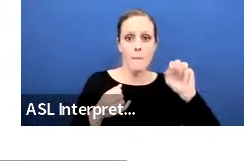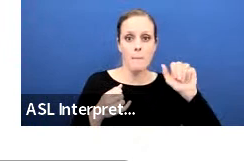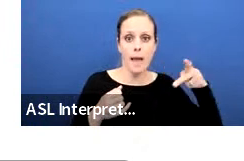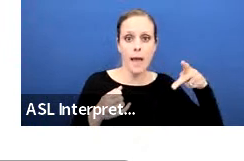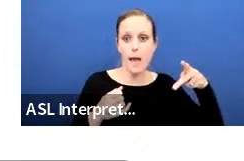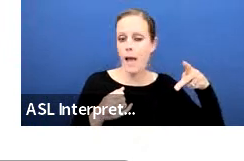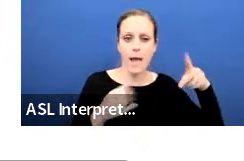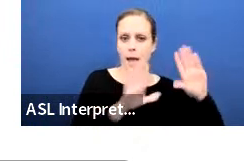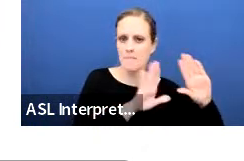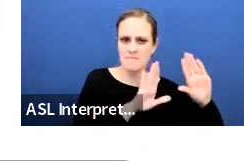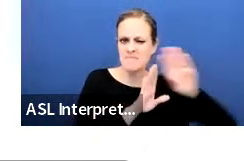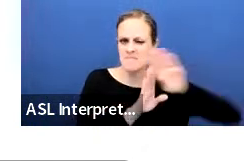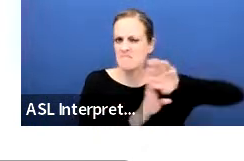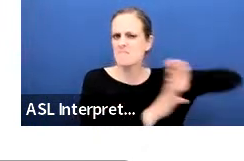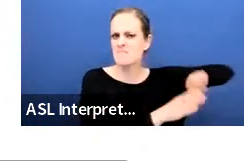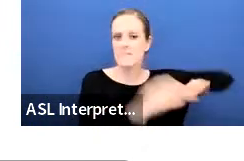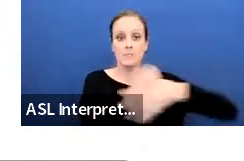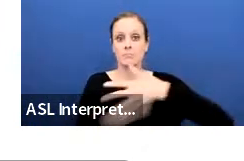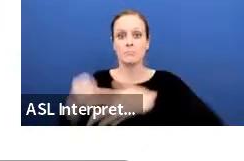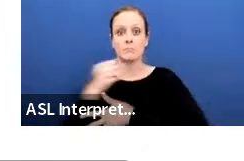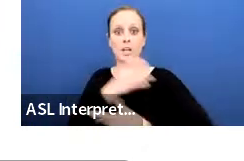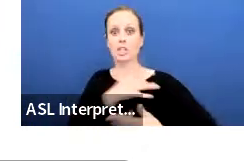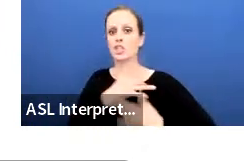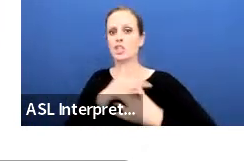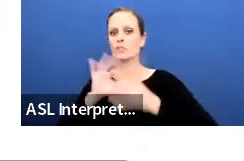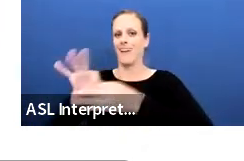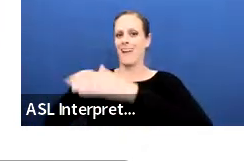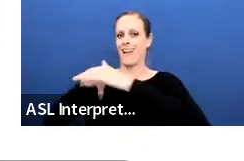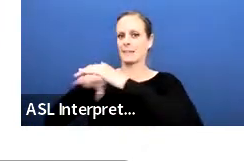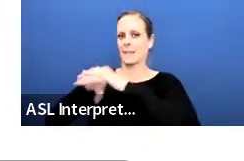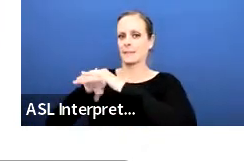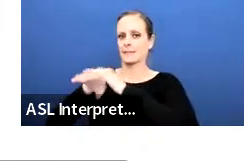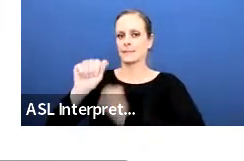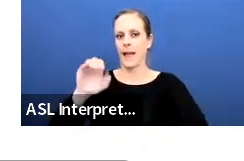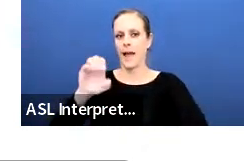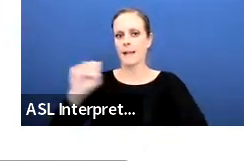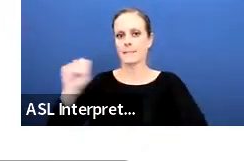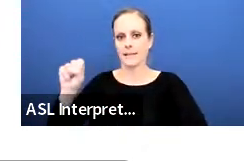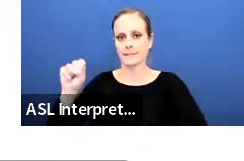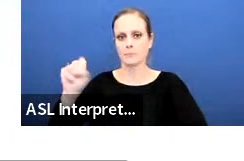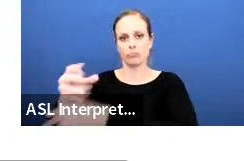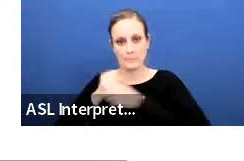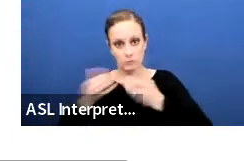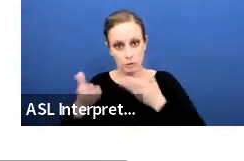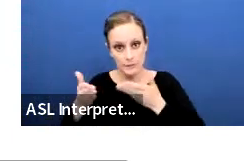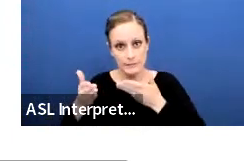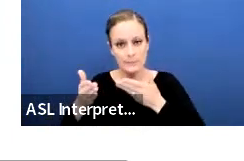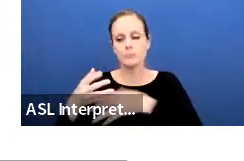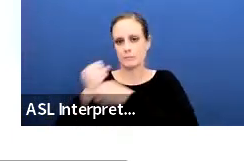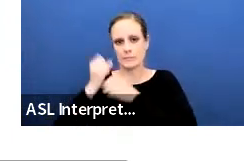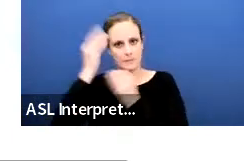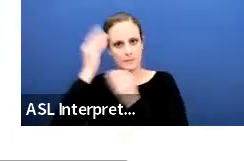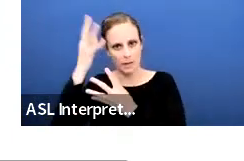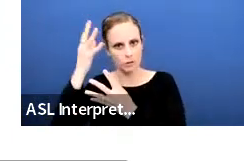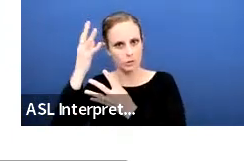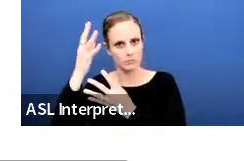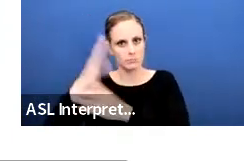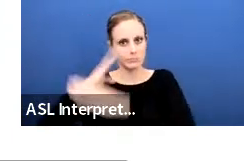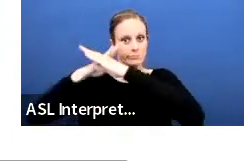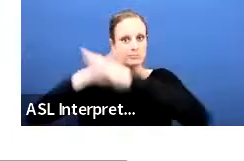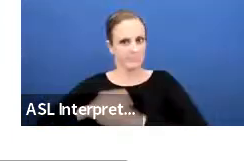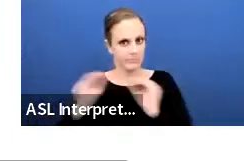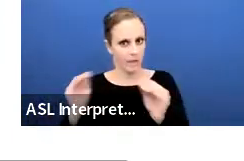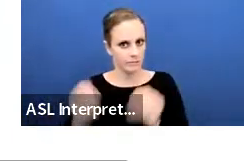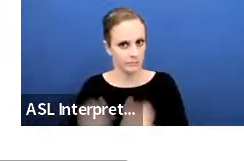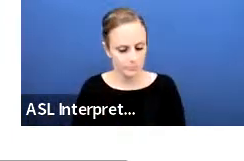especially concerned about the access to services and information. As perhaps